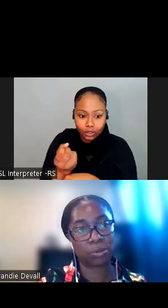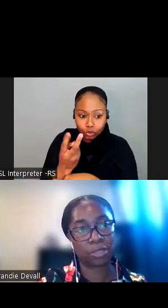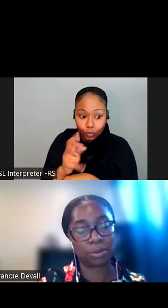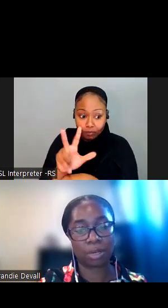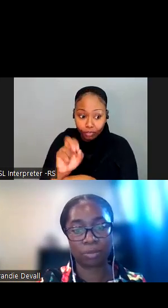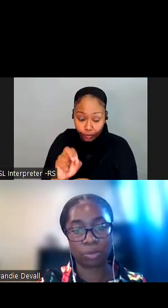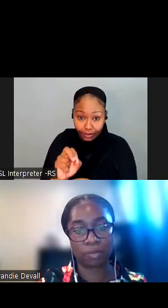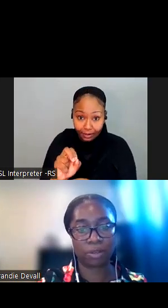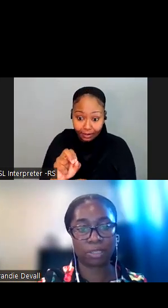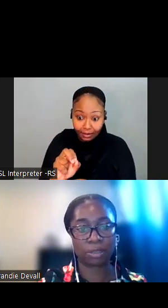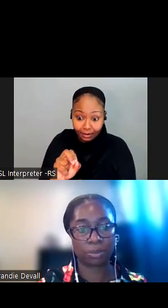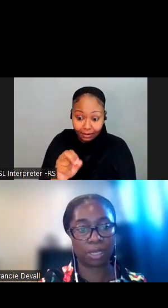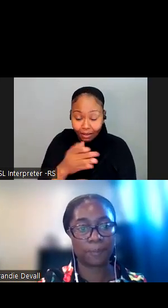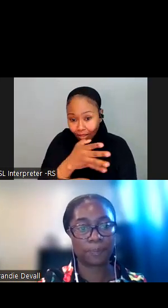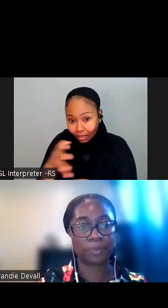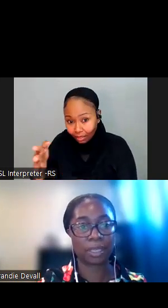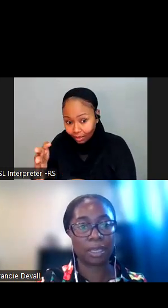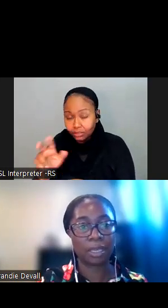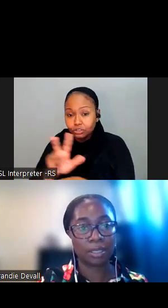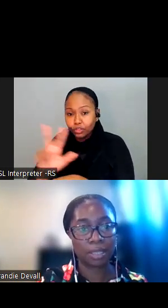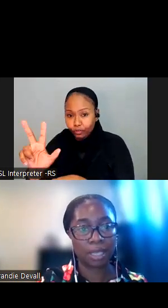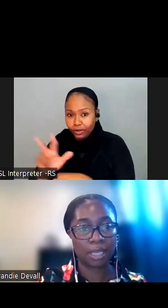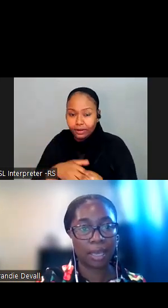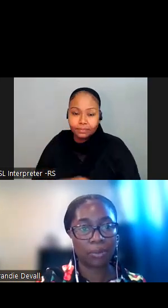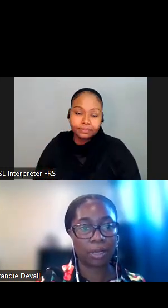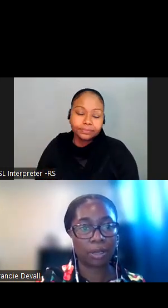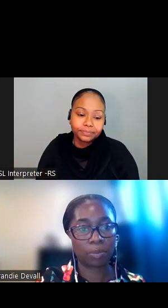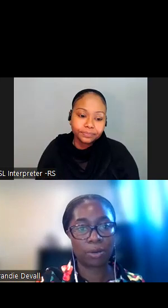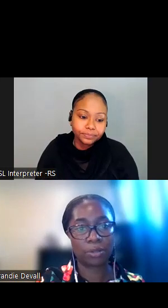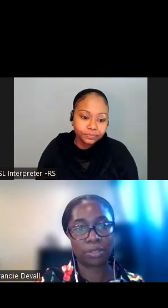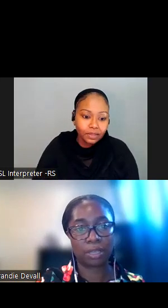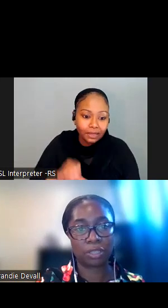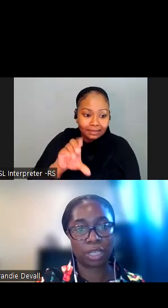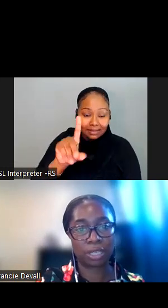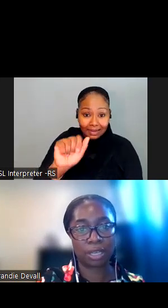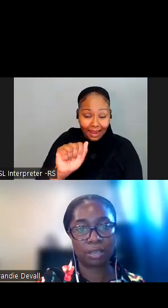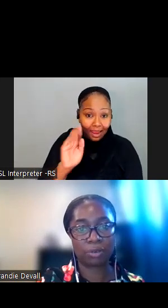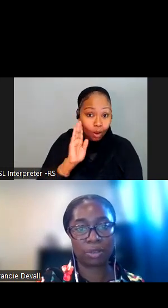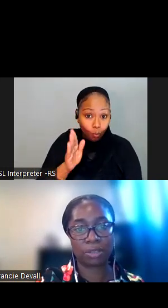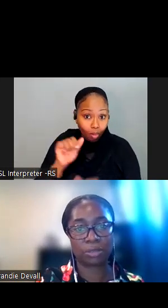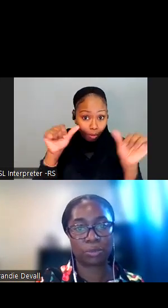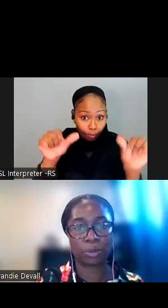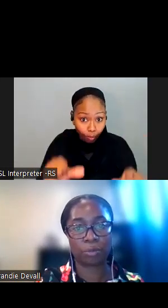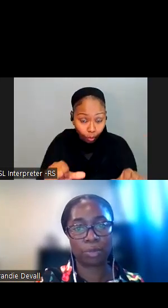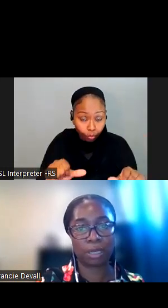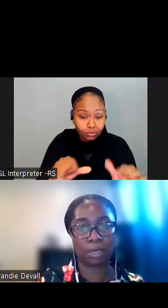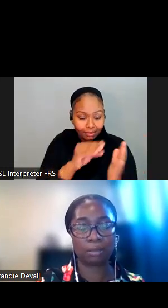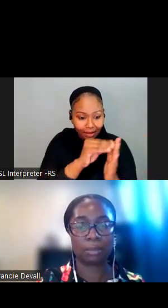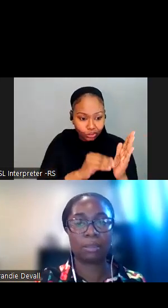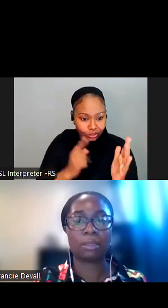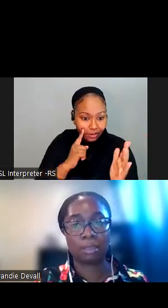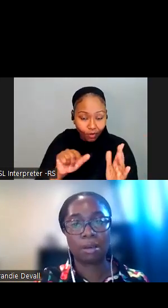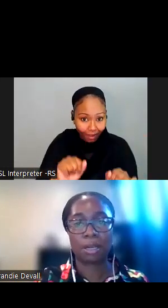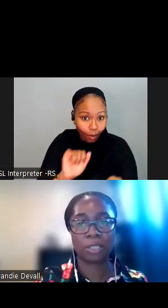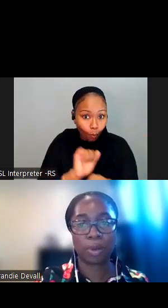and it's scheduled to run from 12:30 to 3. CDA will post the agenda for this work group